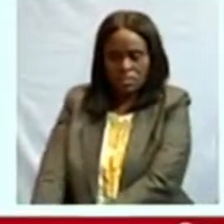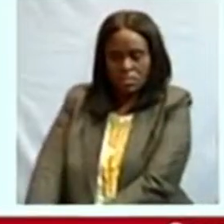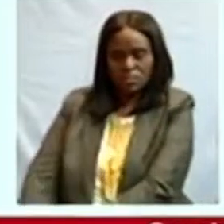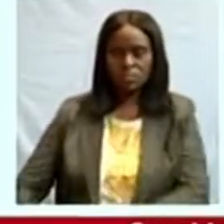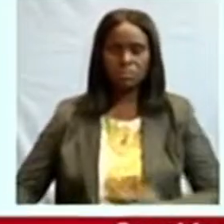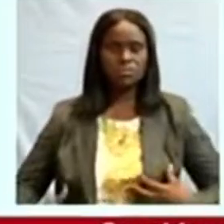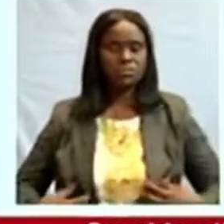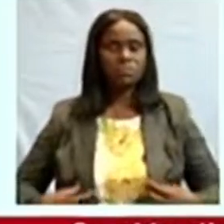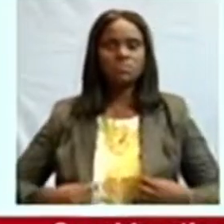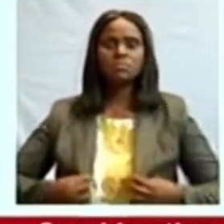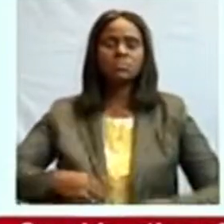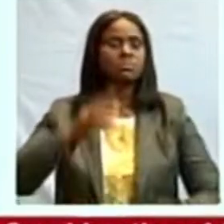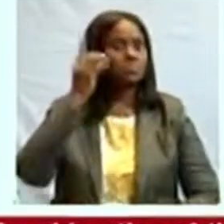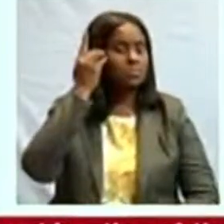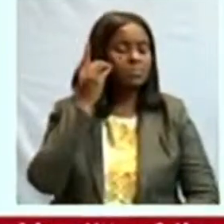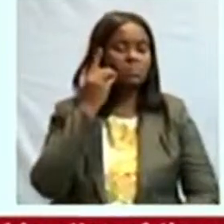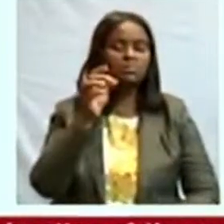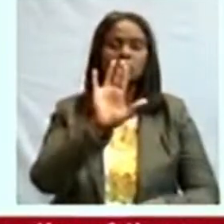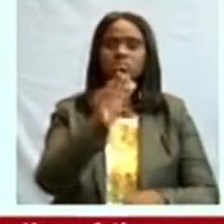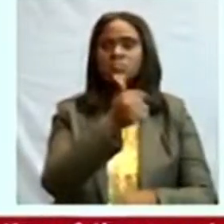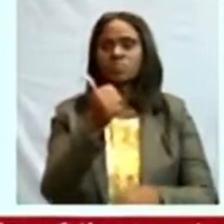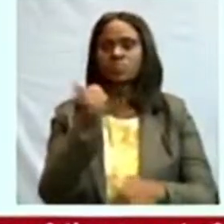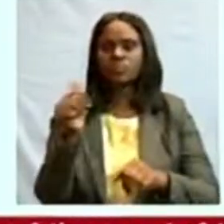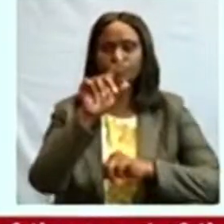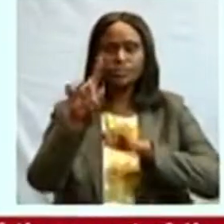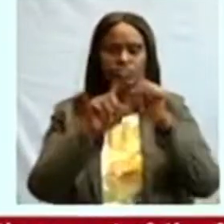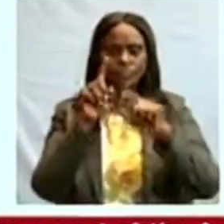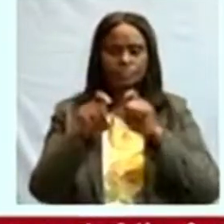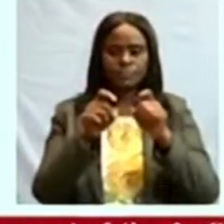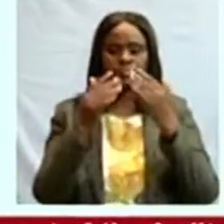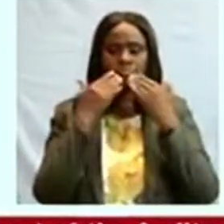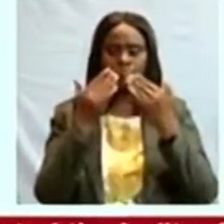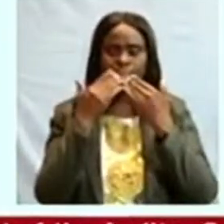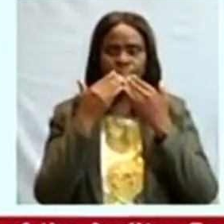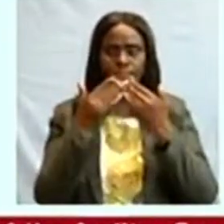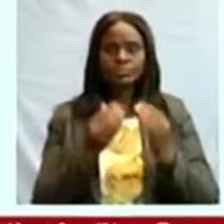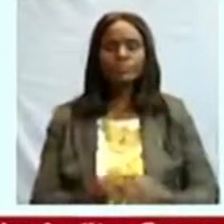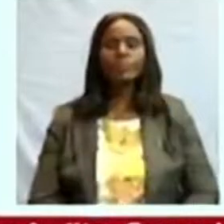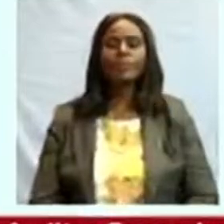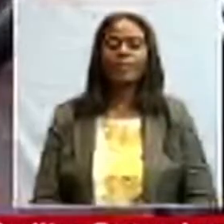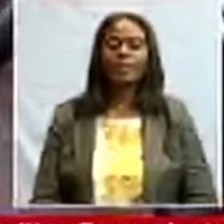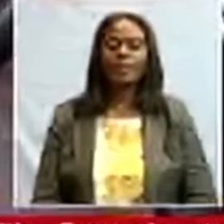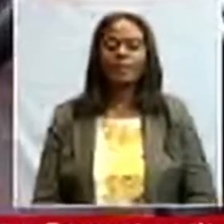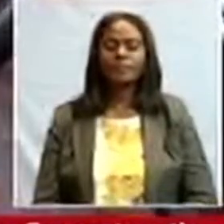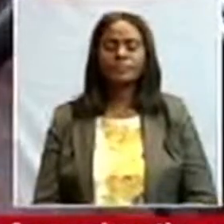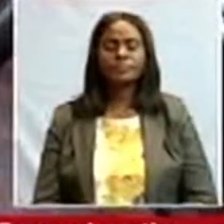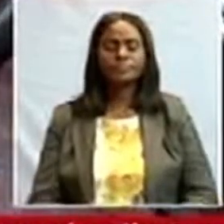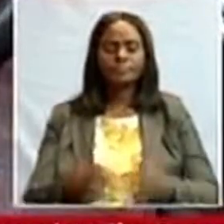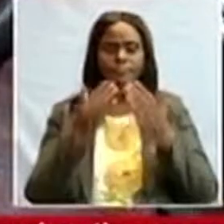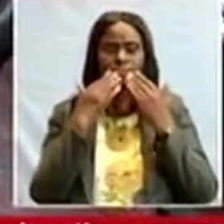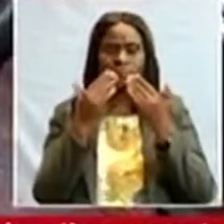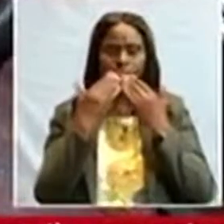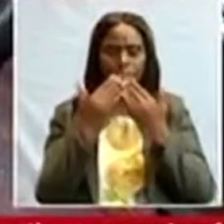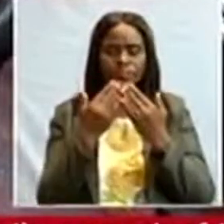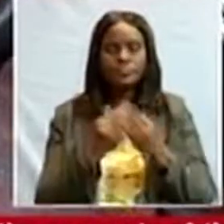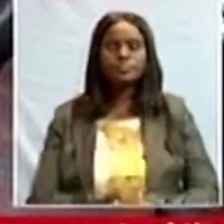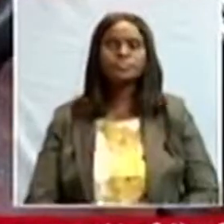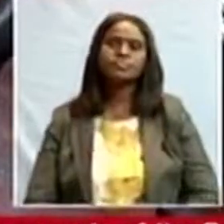Thank you. Honorable Daka, follow-up question? No, Chair. Thank you. Thank you.